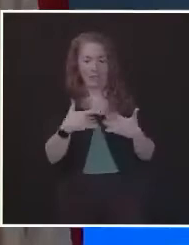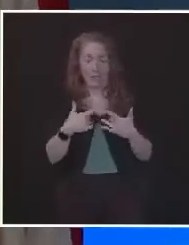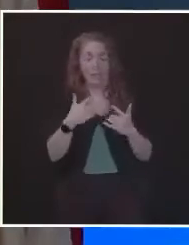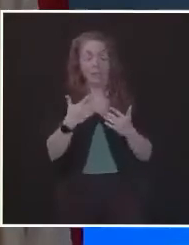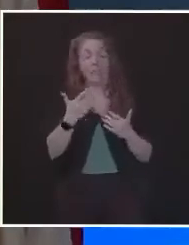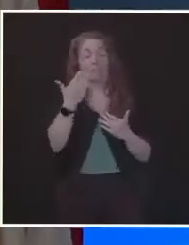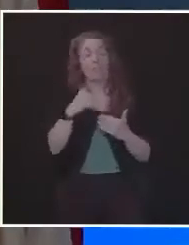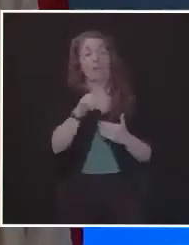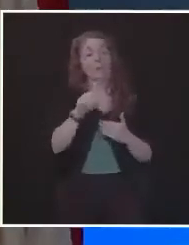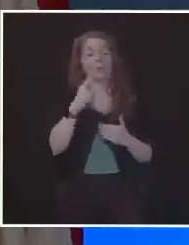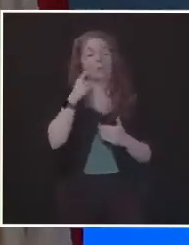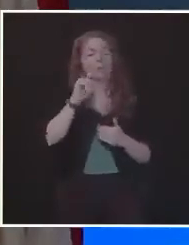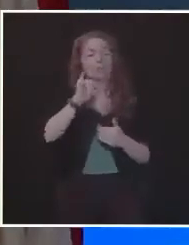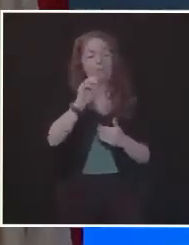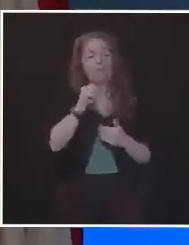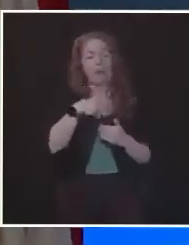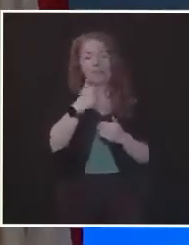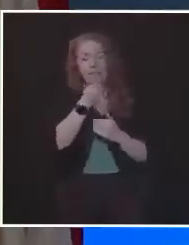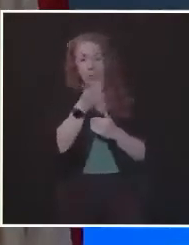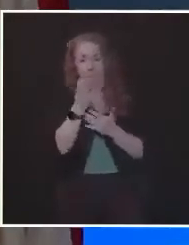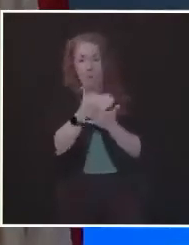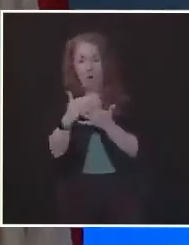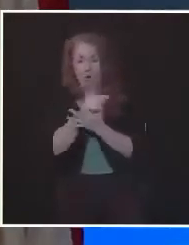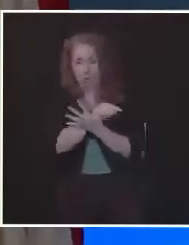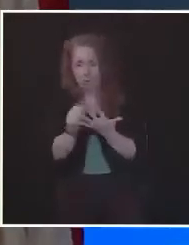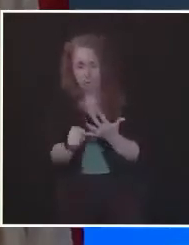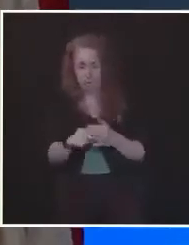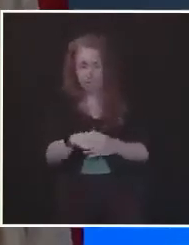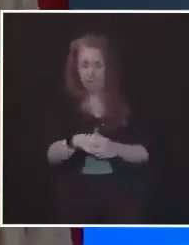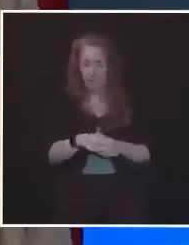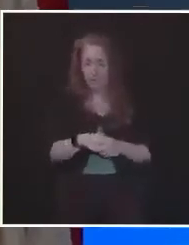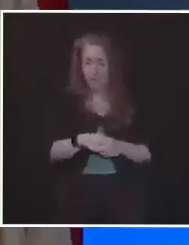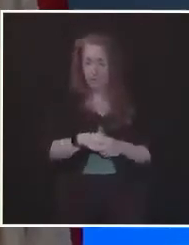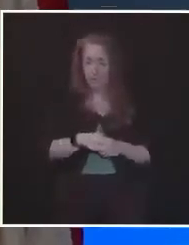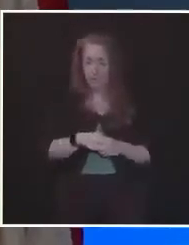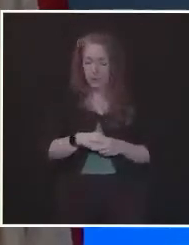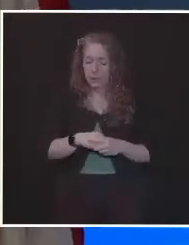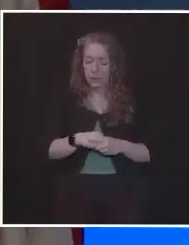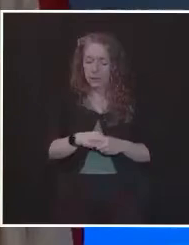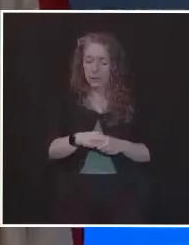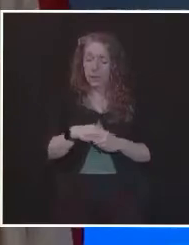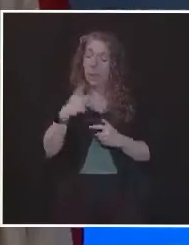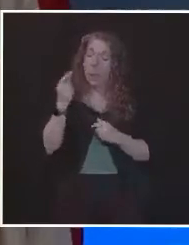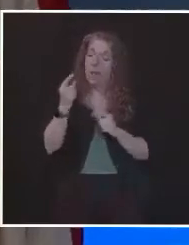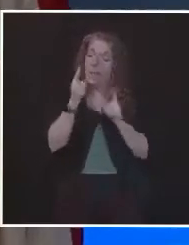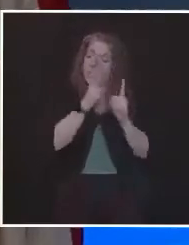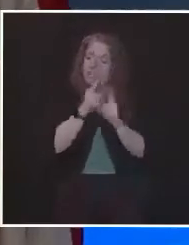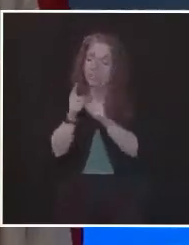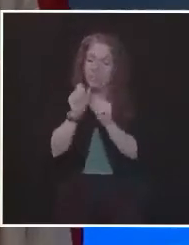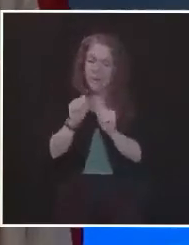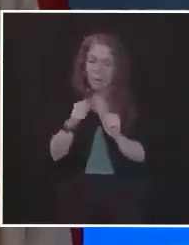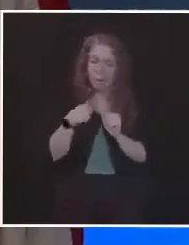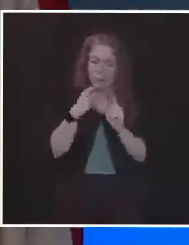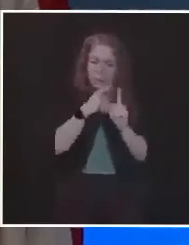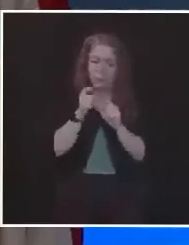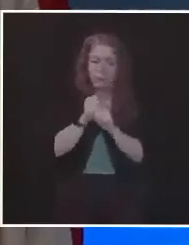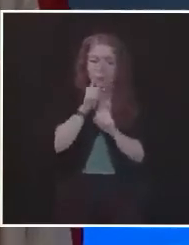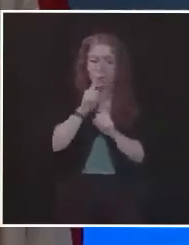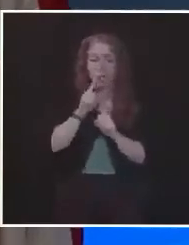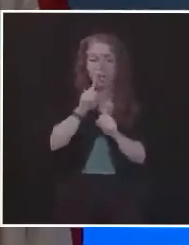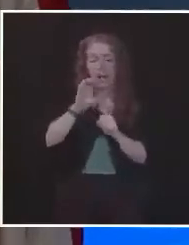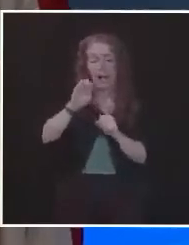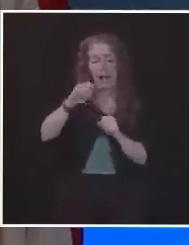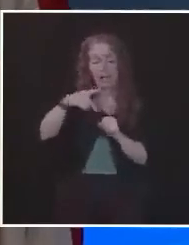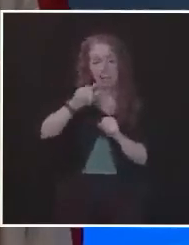it. What initiatives will we pursue to ensure that the Exploration Mission Directorate is on the cutting edge of technology